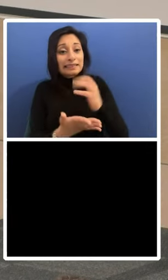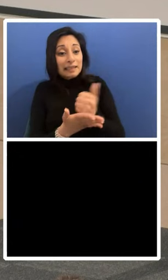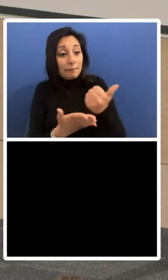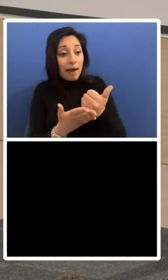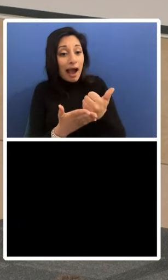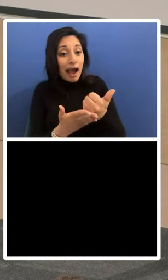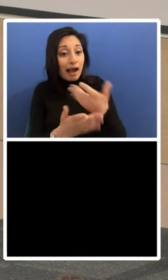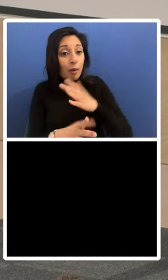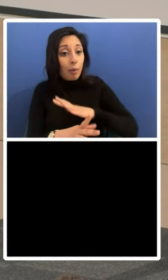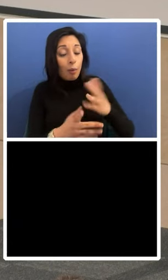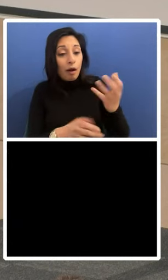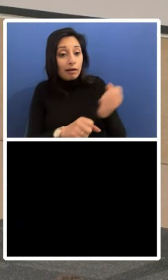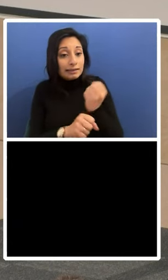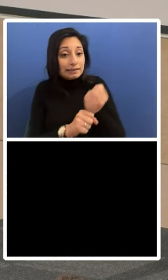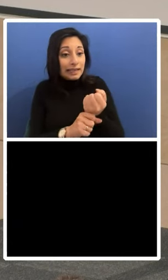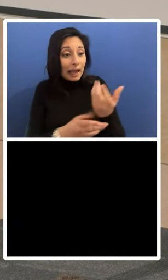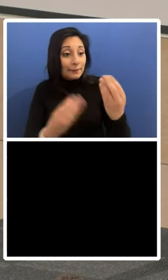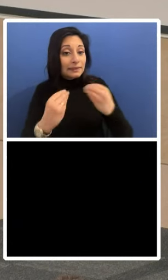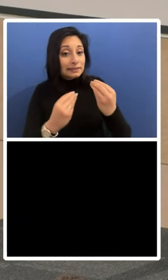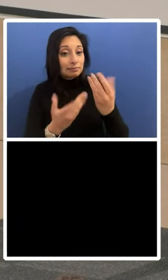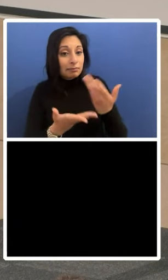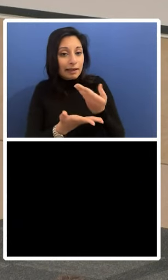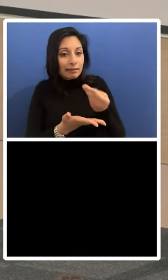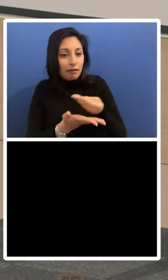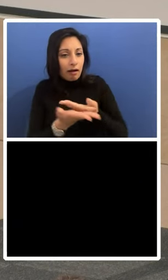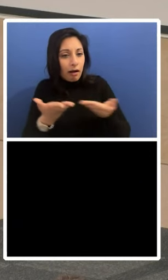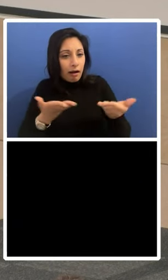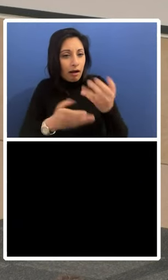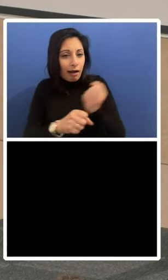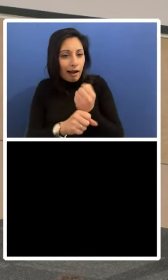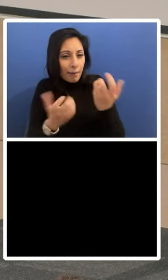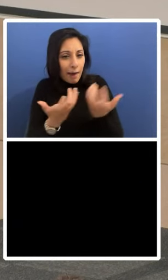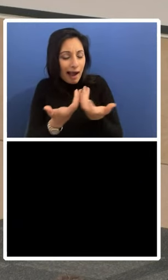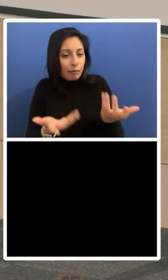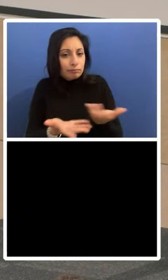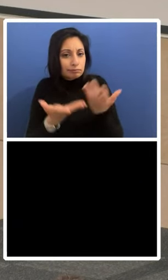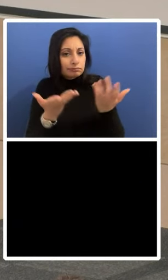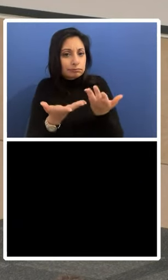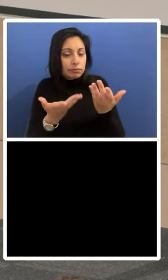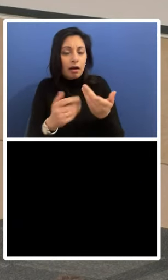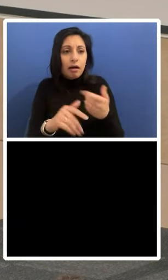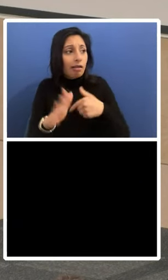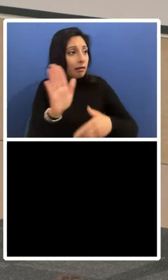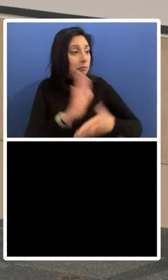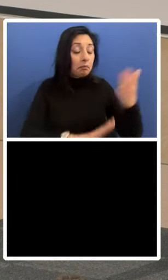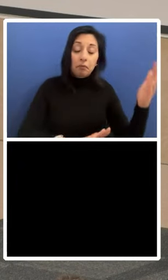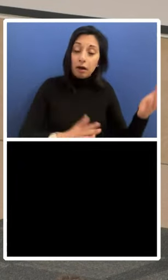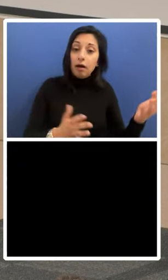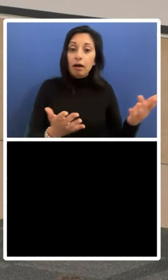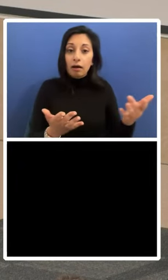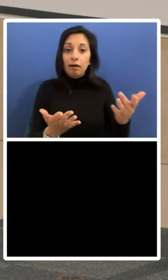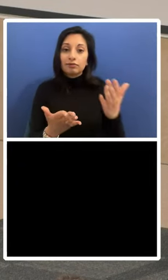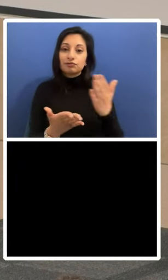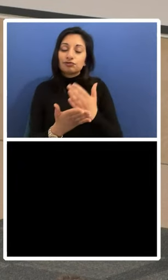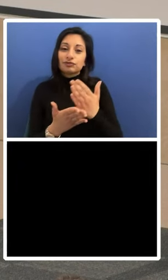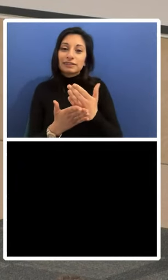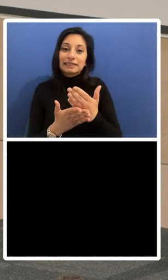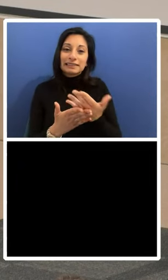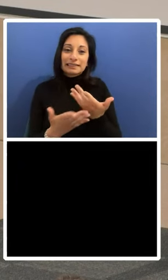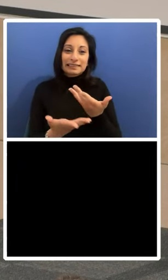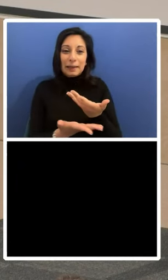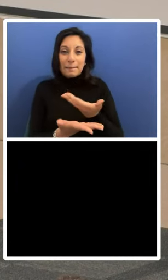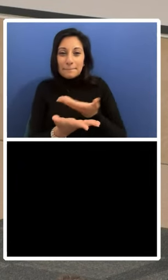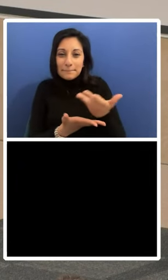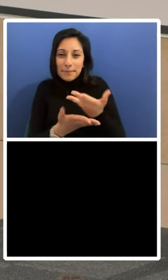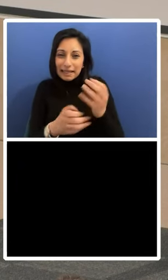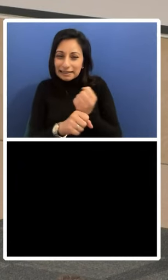and just leaves. And I was like, all right. So it's basically a betting game. And the first thing I did was, I knew